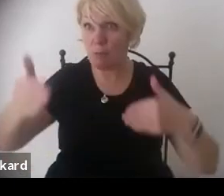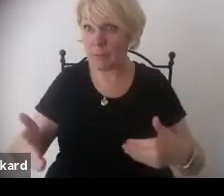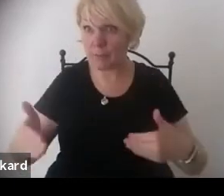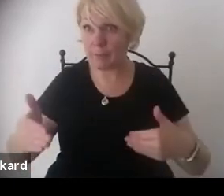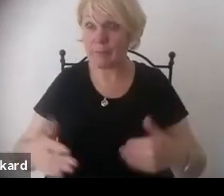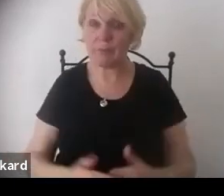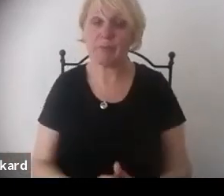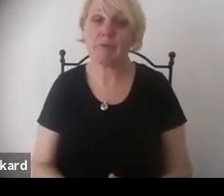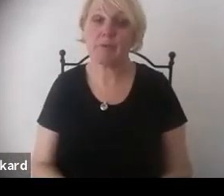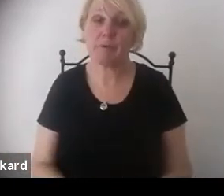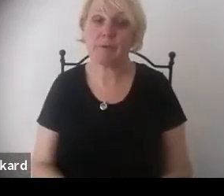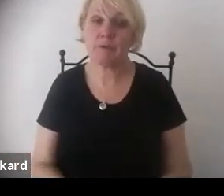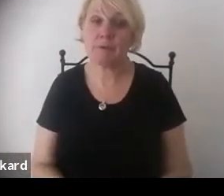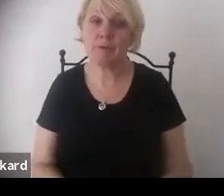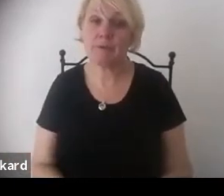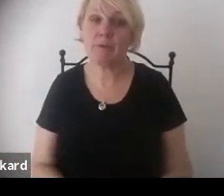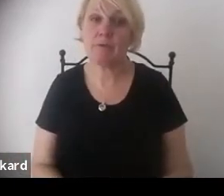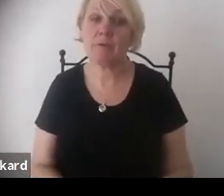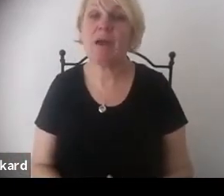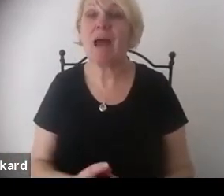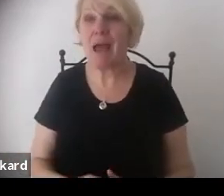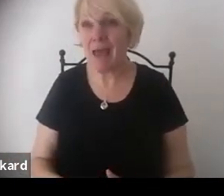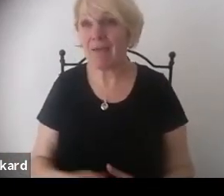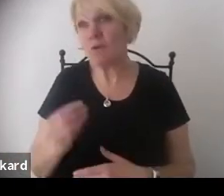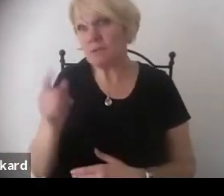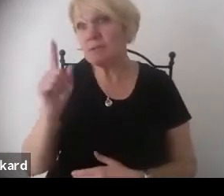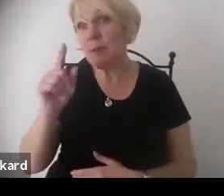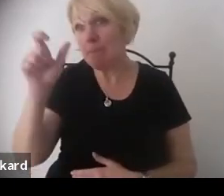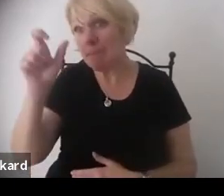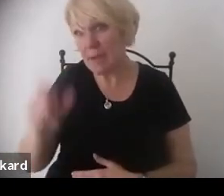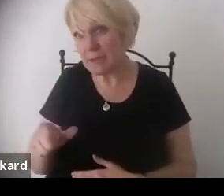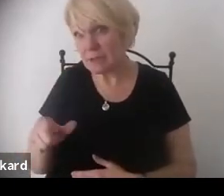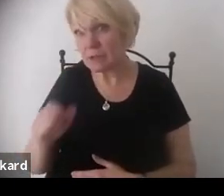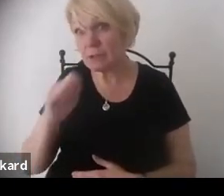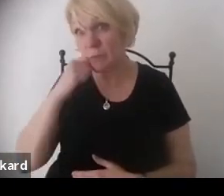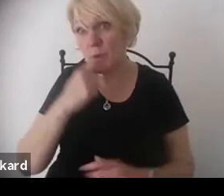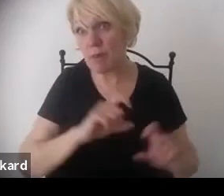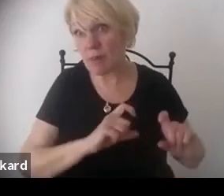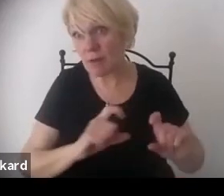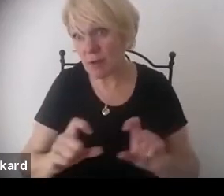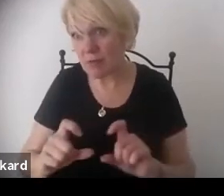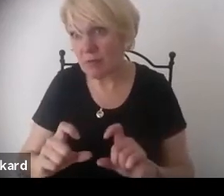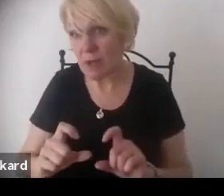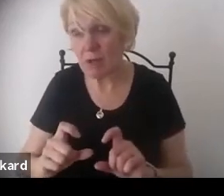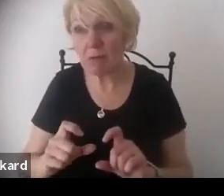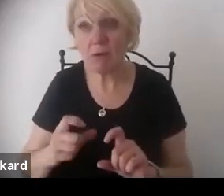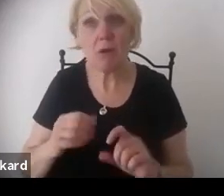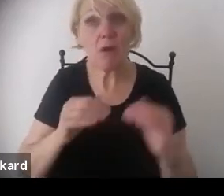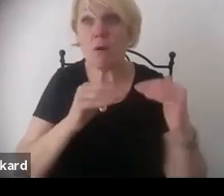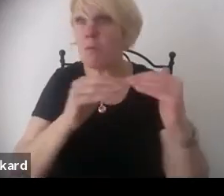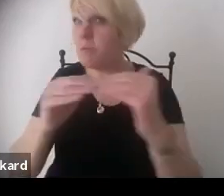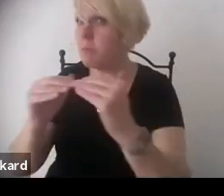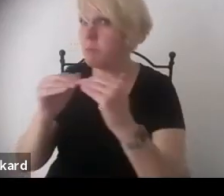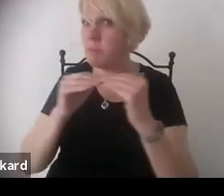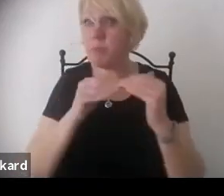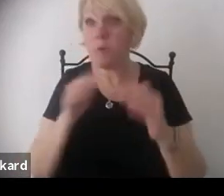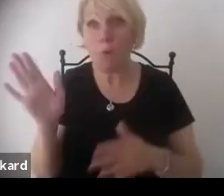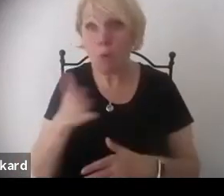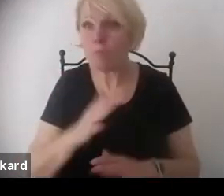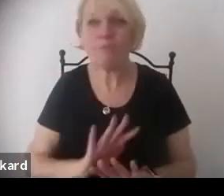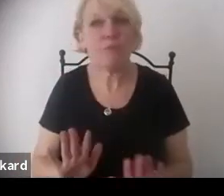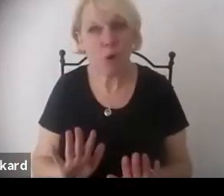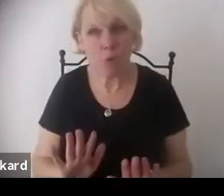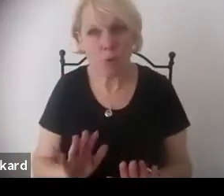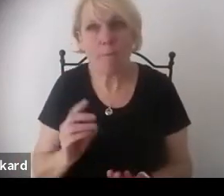patients we're continuing with that. We'll talk a bit later. That's not appropriate for everybody, and it's not appropriate for every appointment, but for